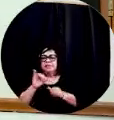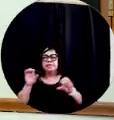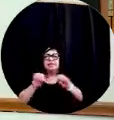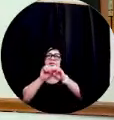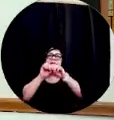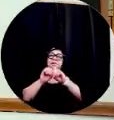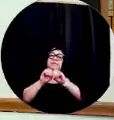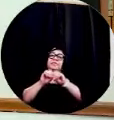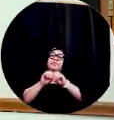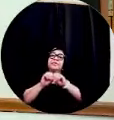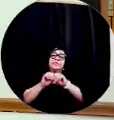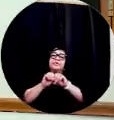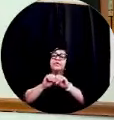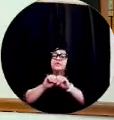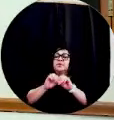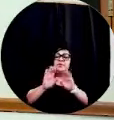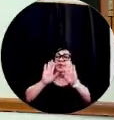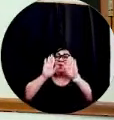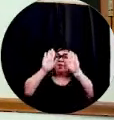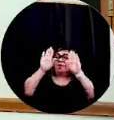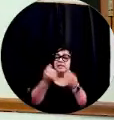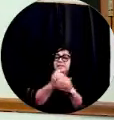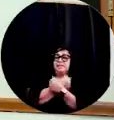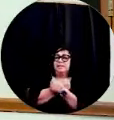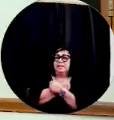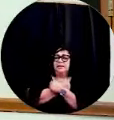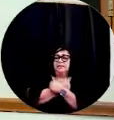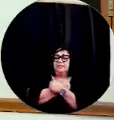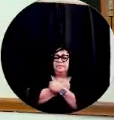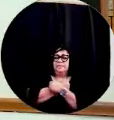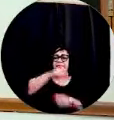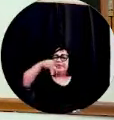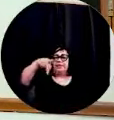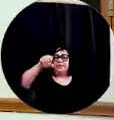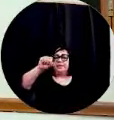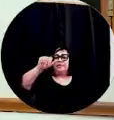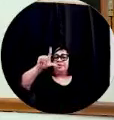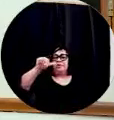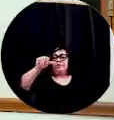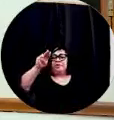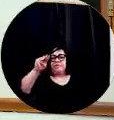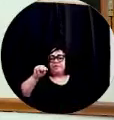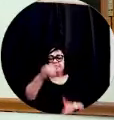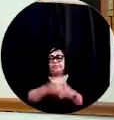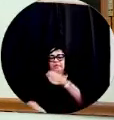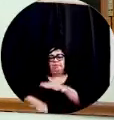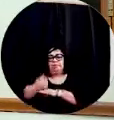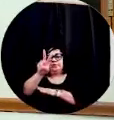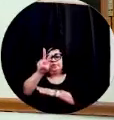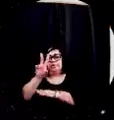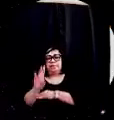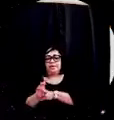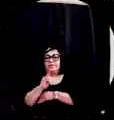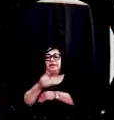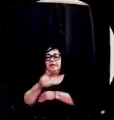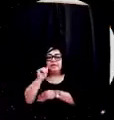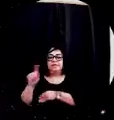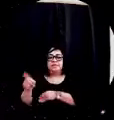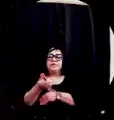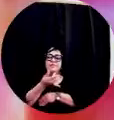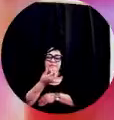earlier, Psalm 27, 1 through 6. So after the choir sings, the first voice you'll